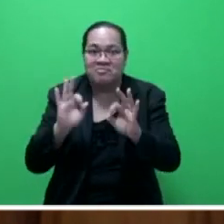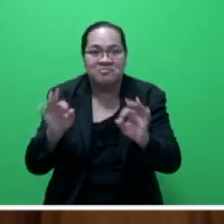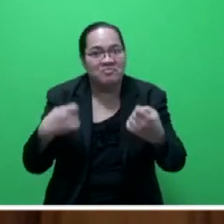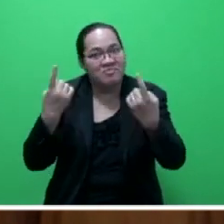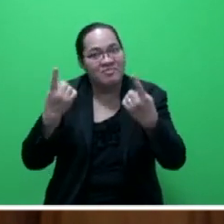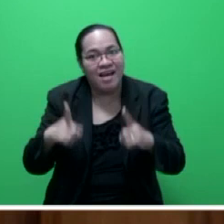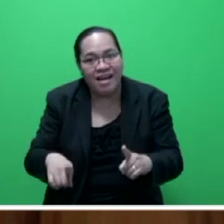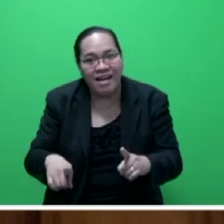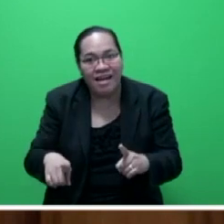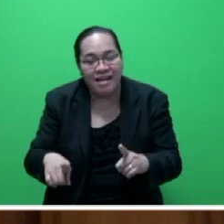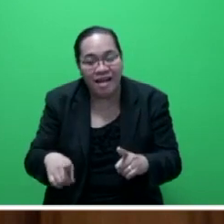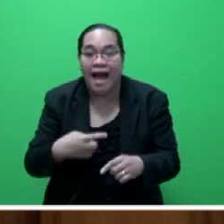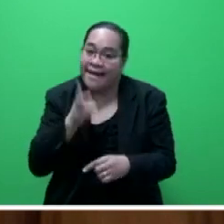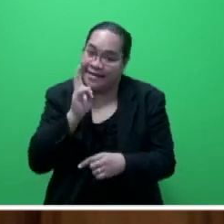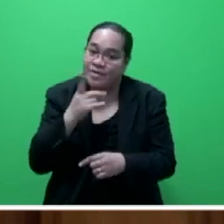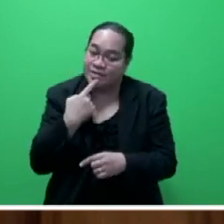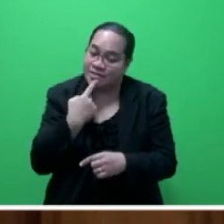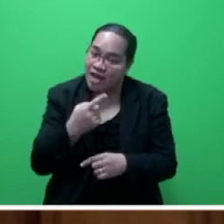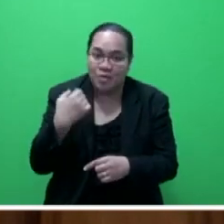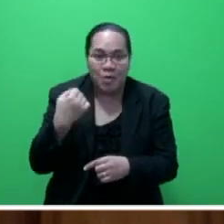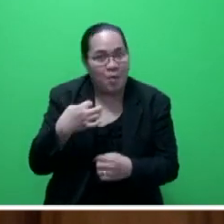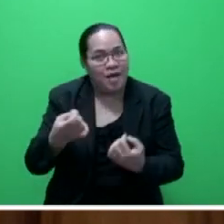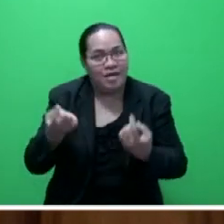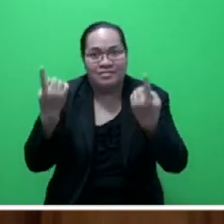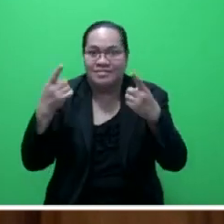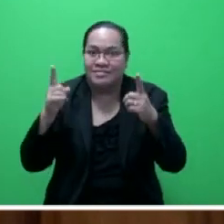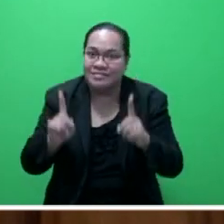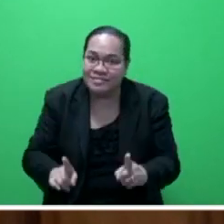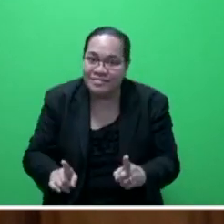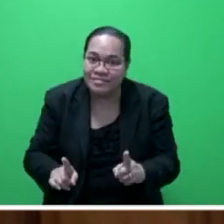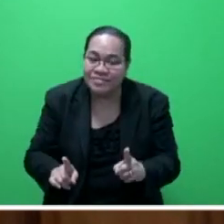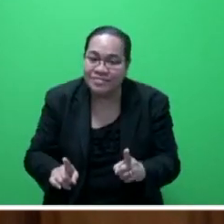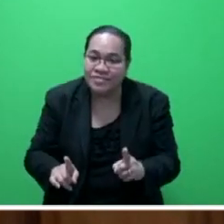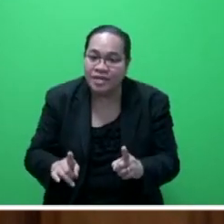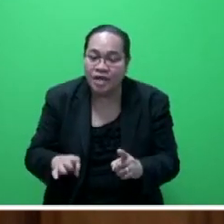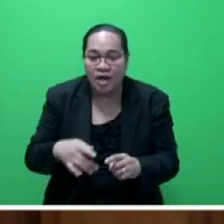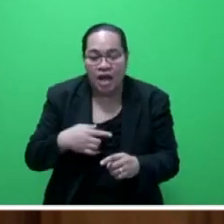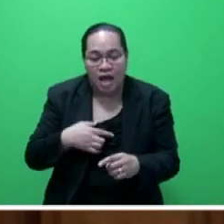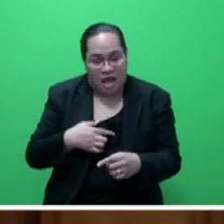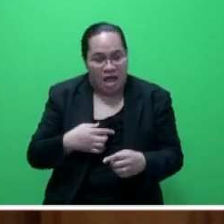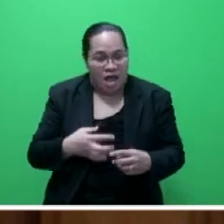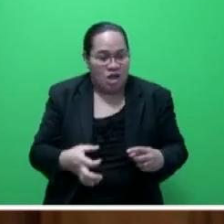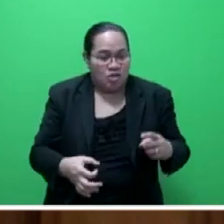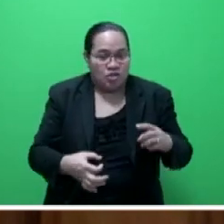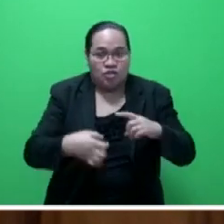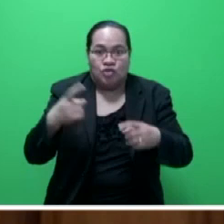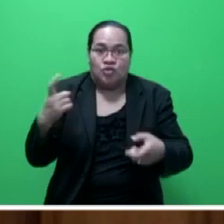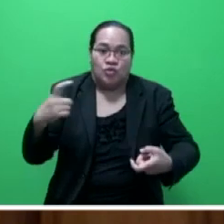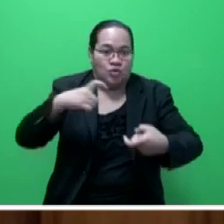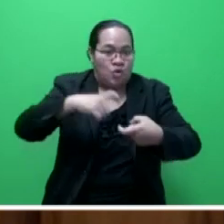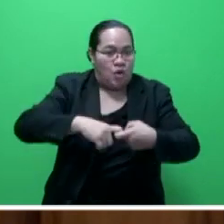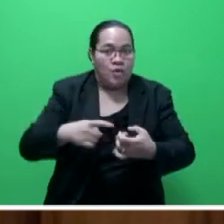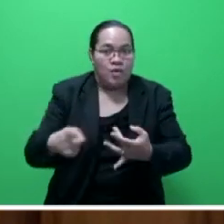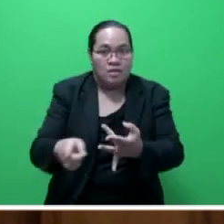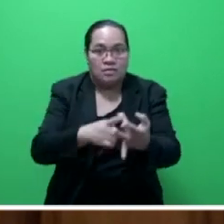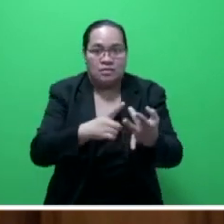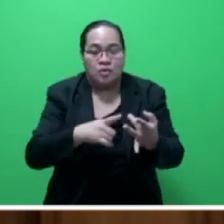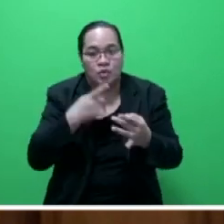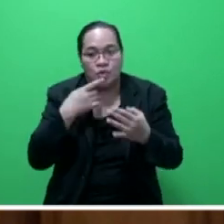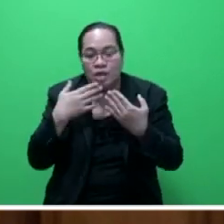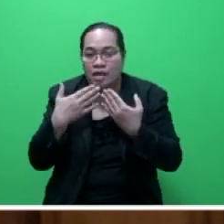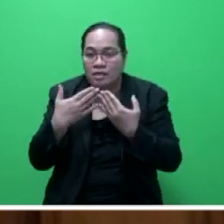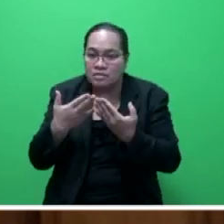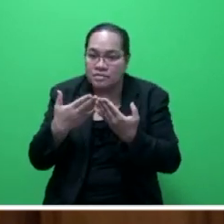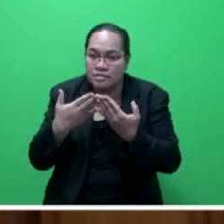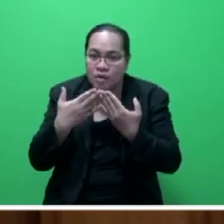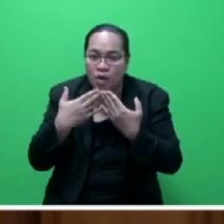I repeat, no fatalities. I join the honourable members of the House in conveying our sincere